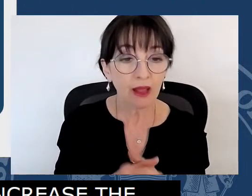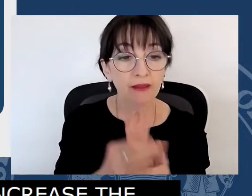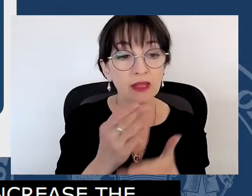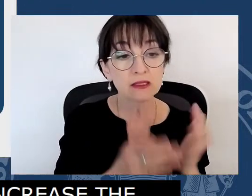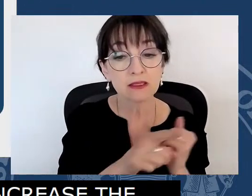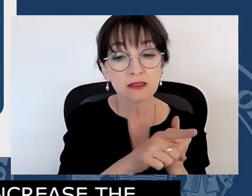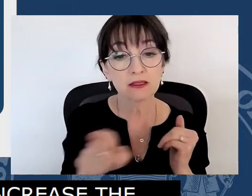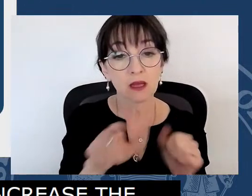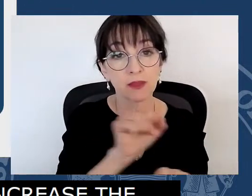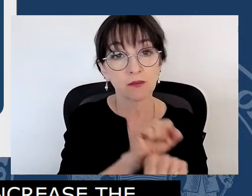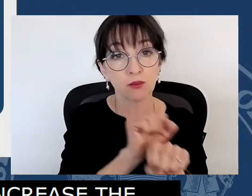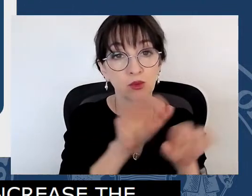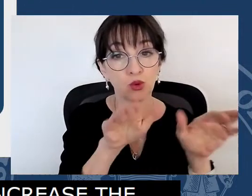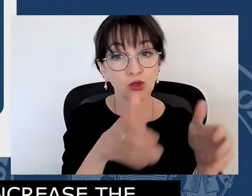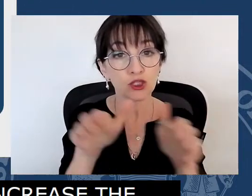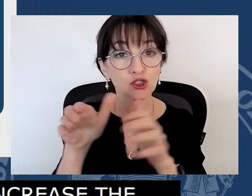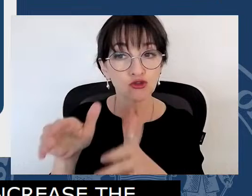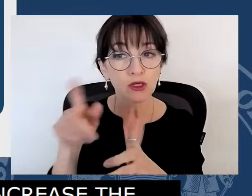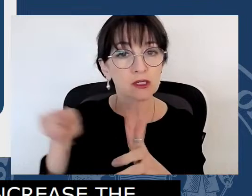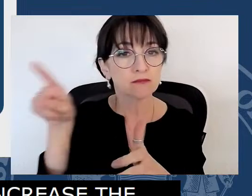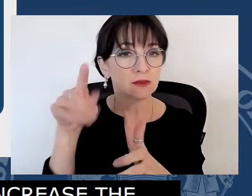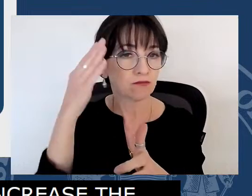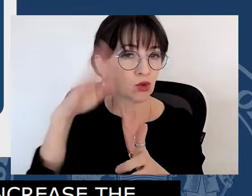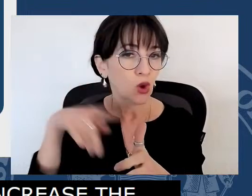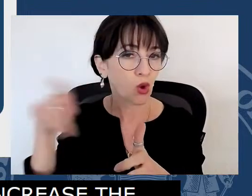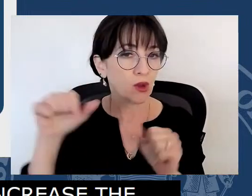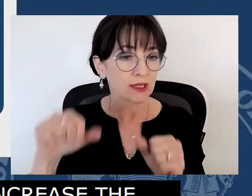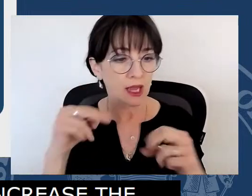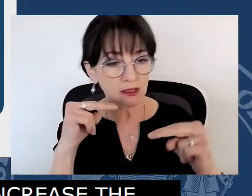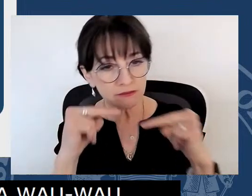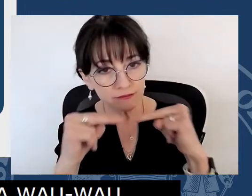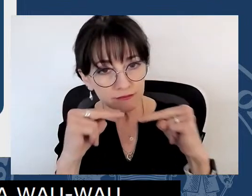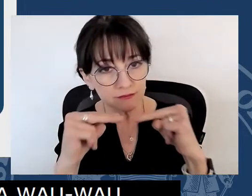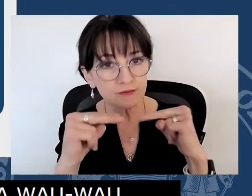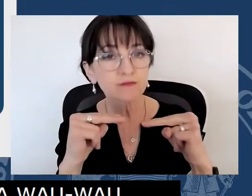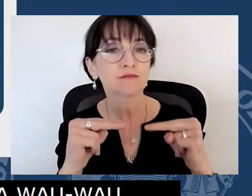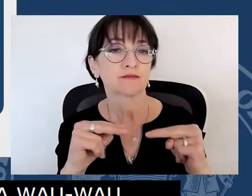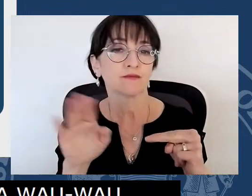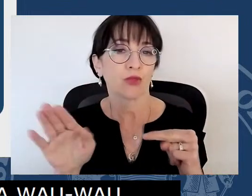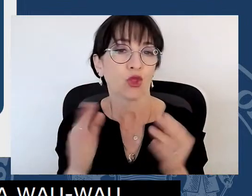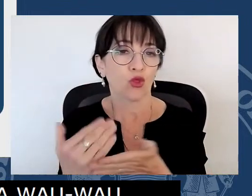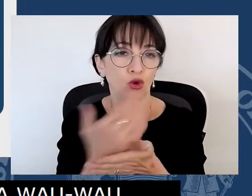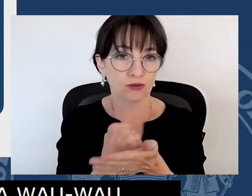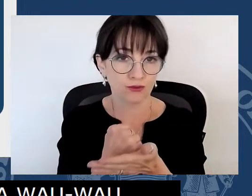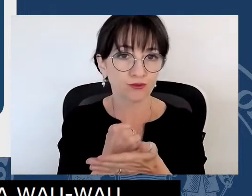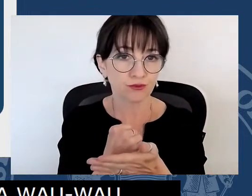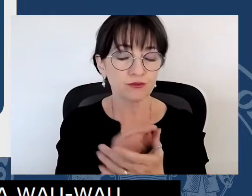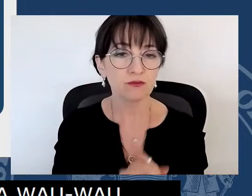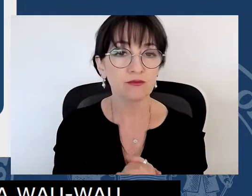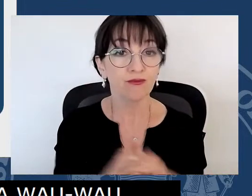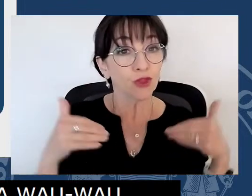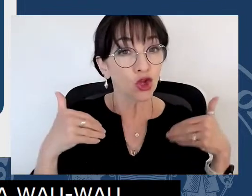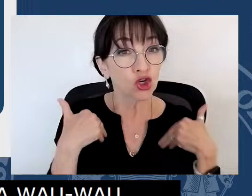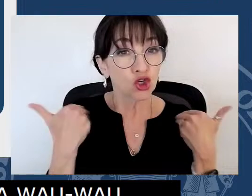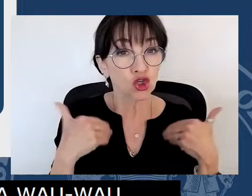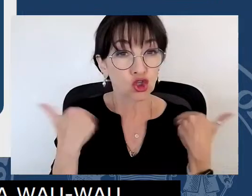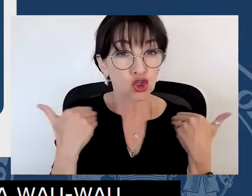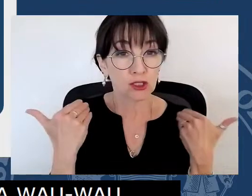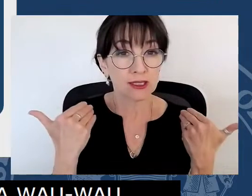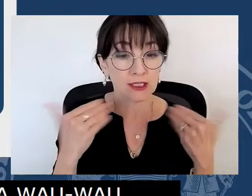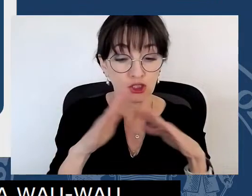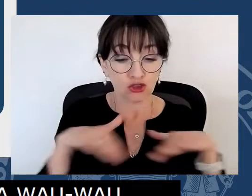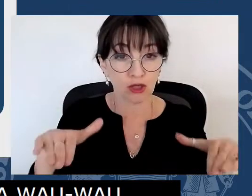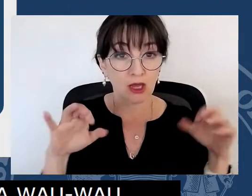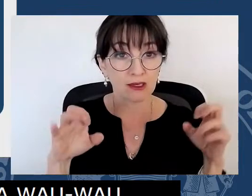they negotiate for their wages, and so we fund their wages and step increases. Early childhood education is a